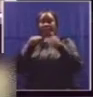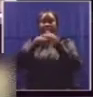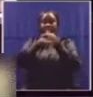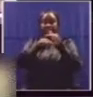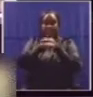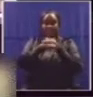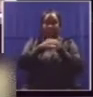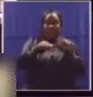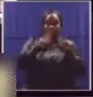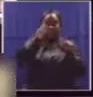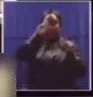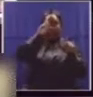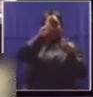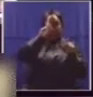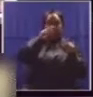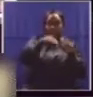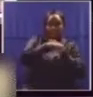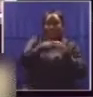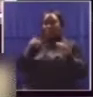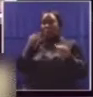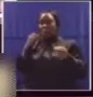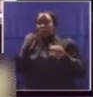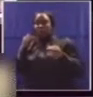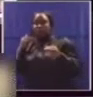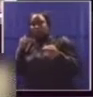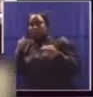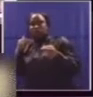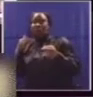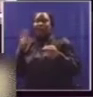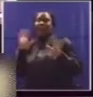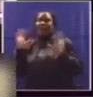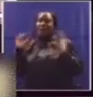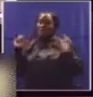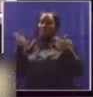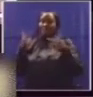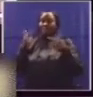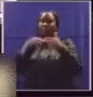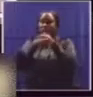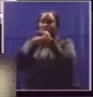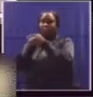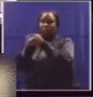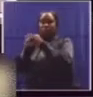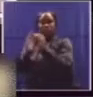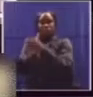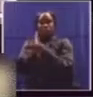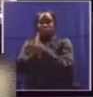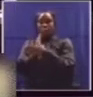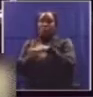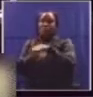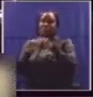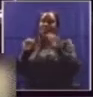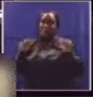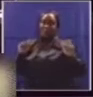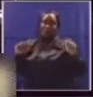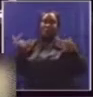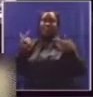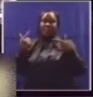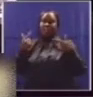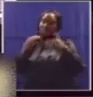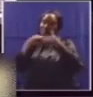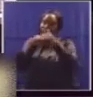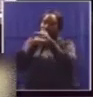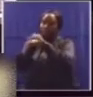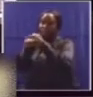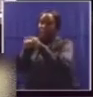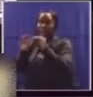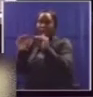a class differentiation. As inequality has been growing in our country, even cutting across race, access to quality health services has